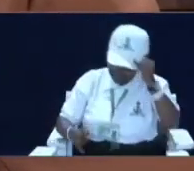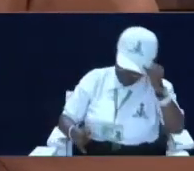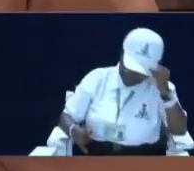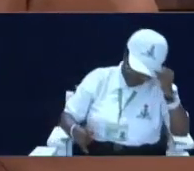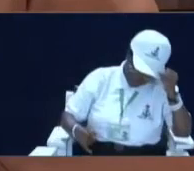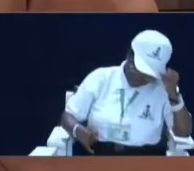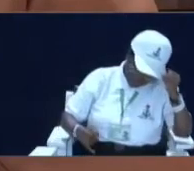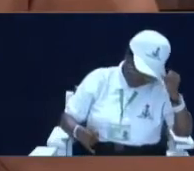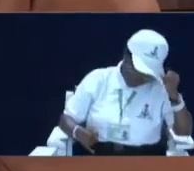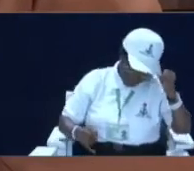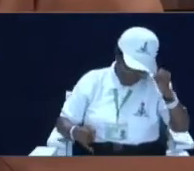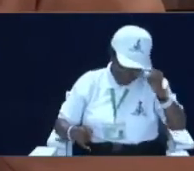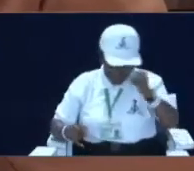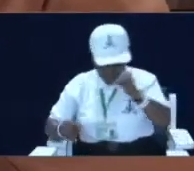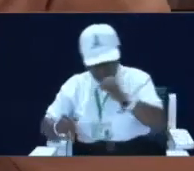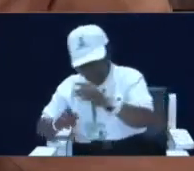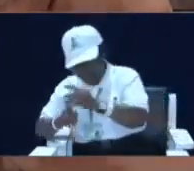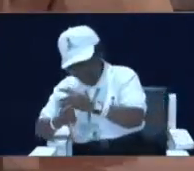Omega,